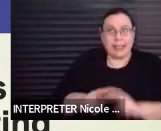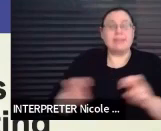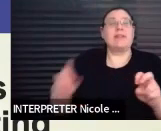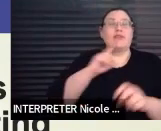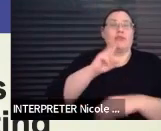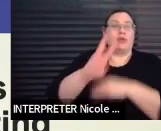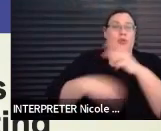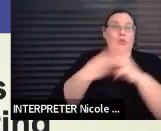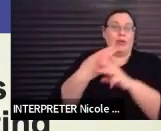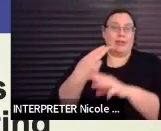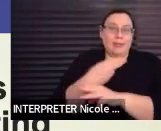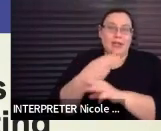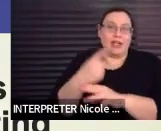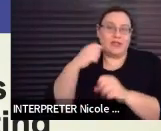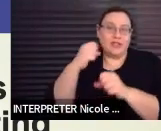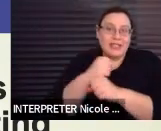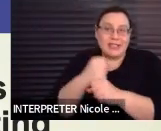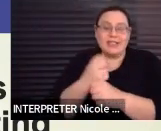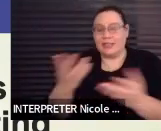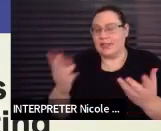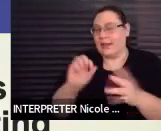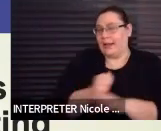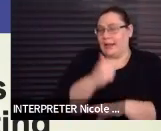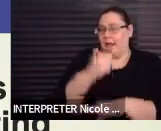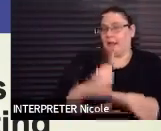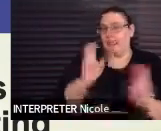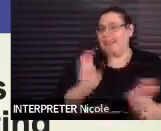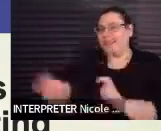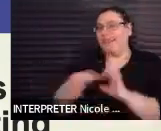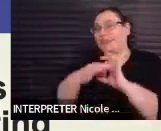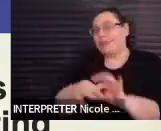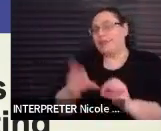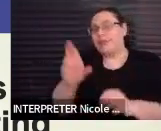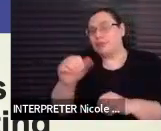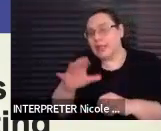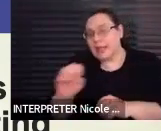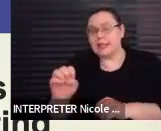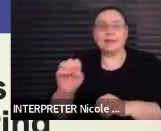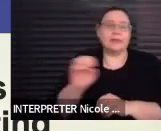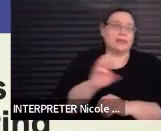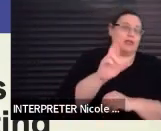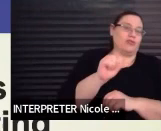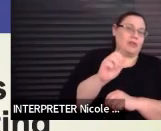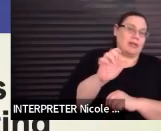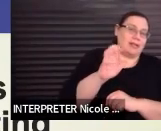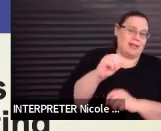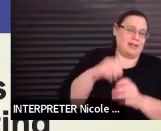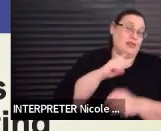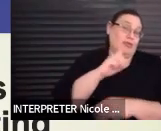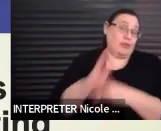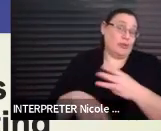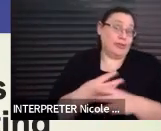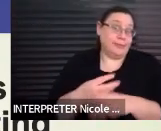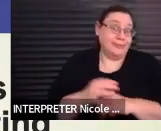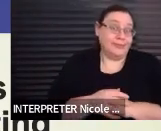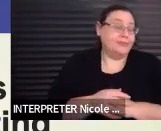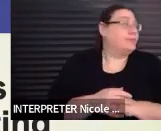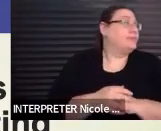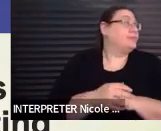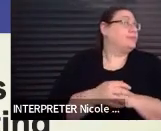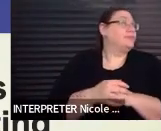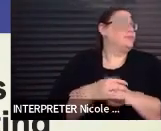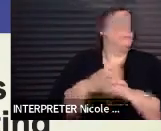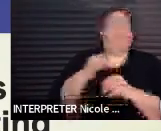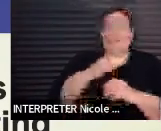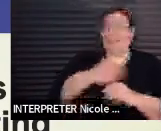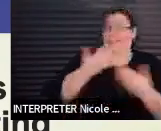application for statistics, right, that implement issues around race and racism in the real world. Okay, so there's my part.